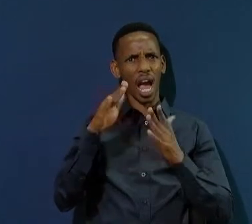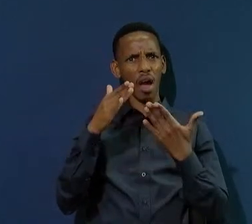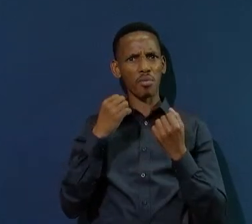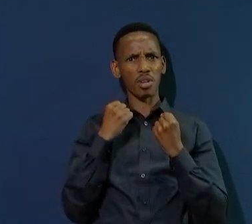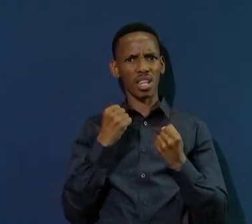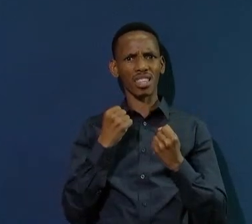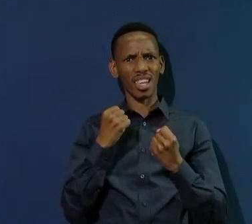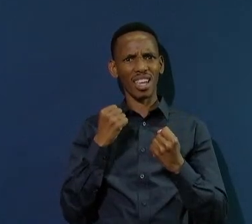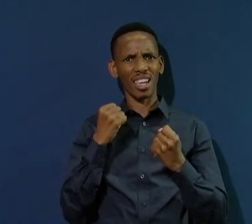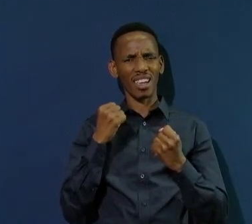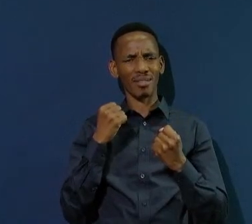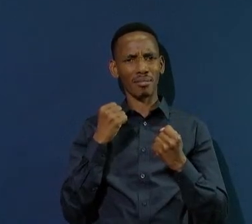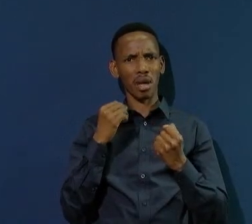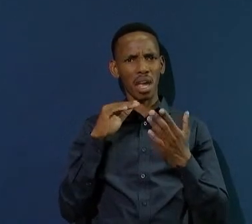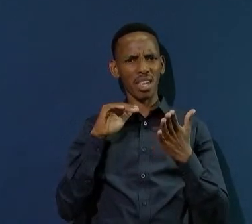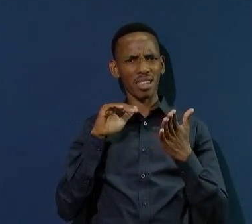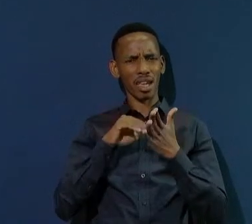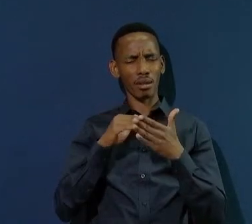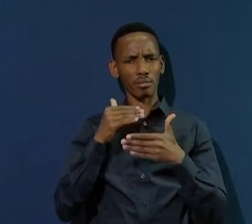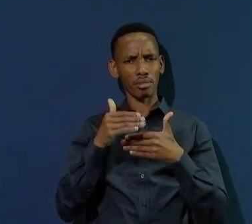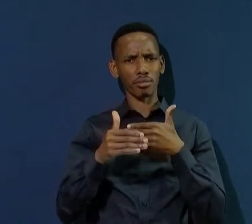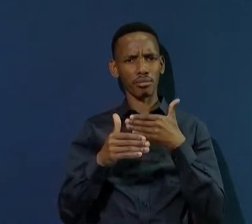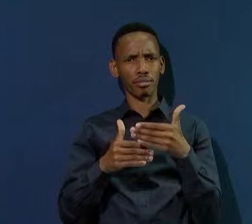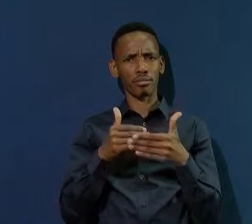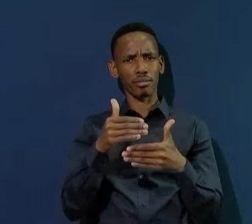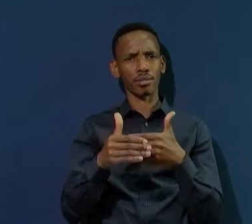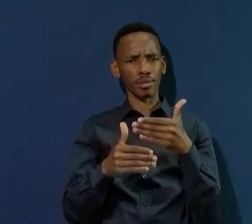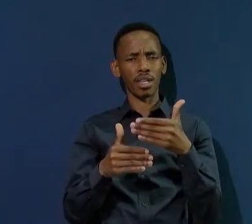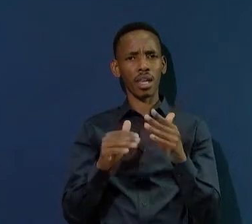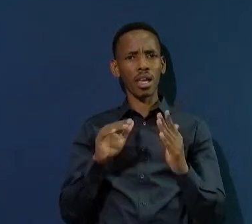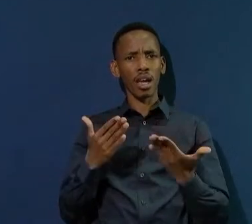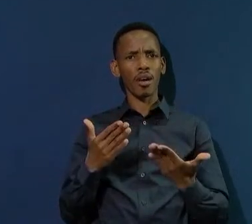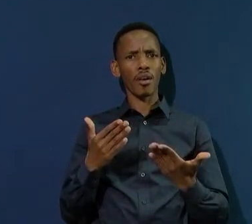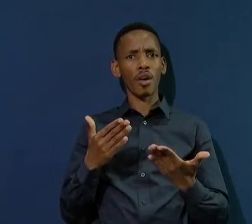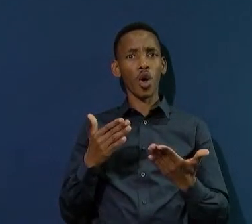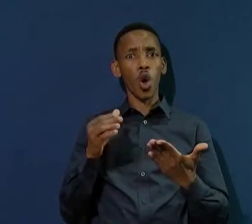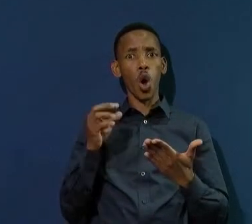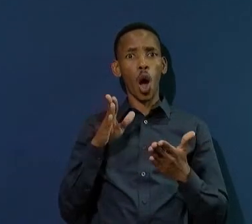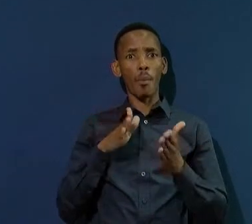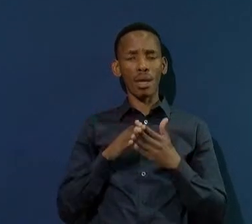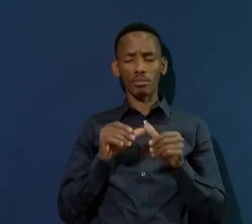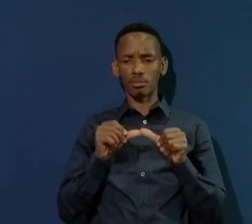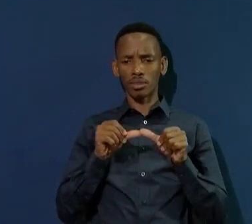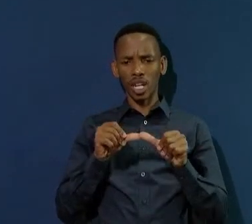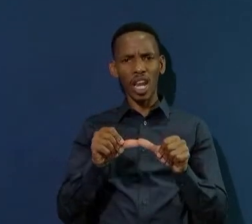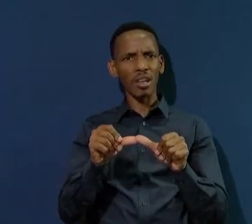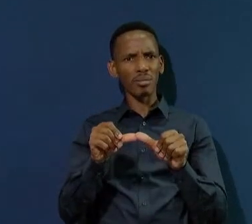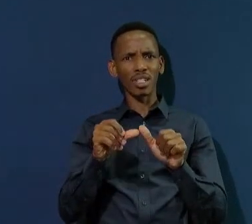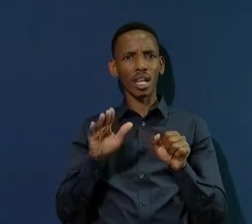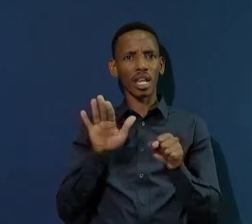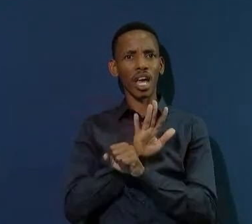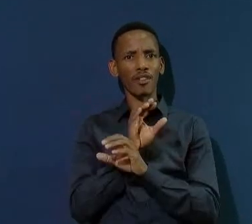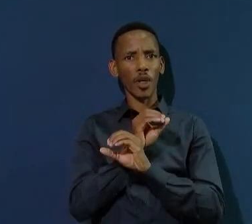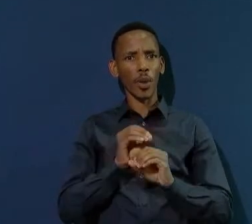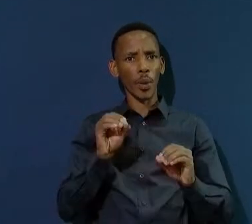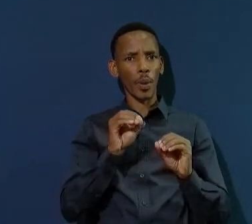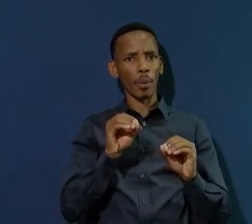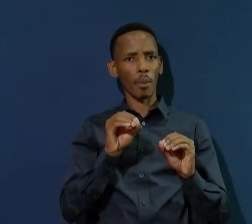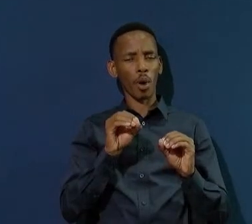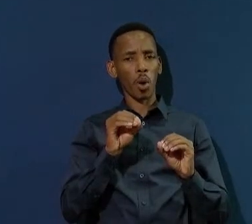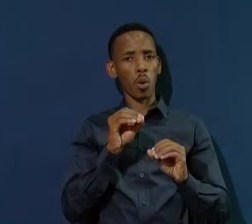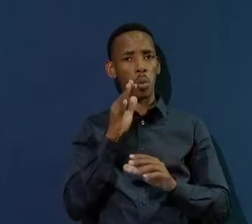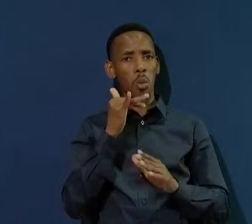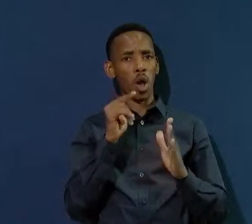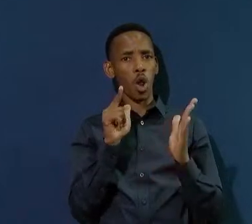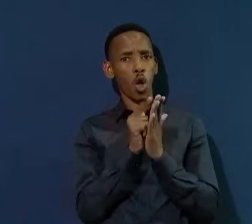ngotlega jang ka ntlha ya go sa neng teng kana go nna teng mme go sa lekane ga melawana yone e